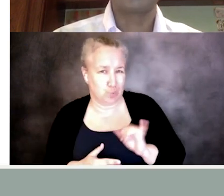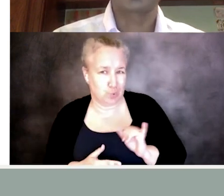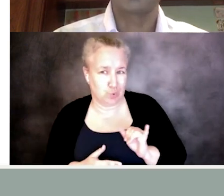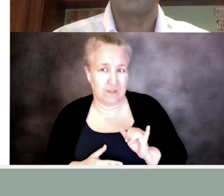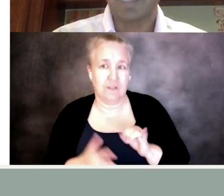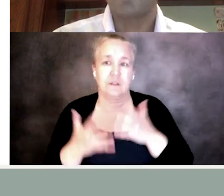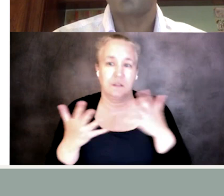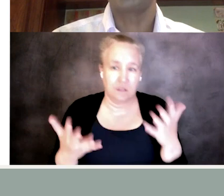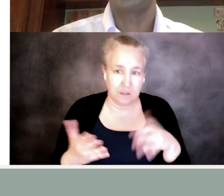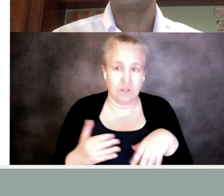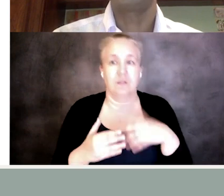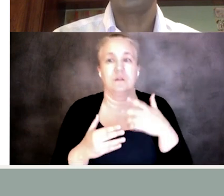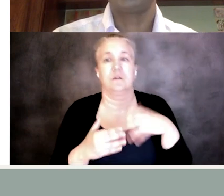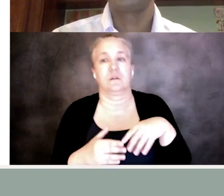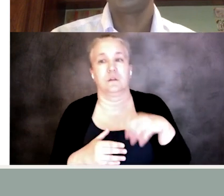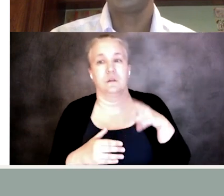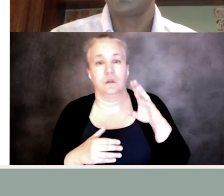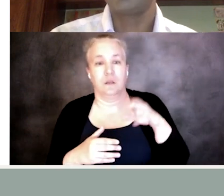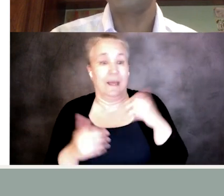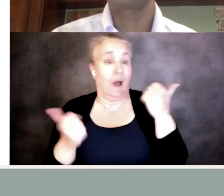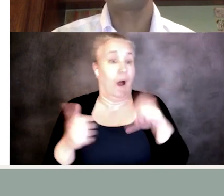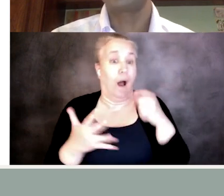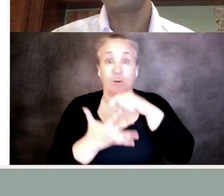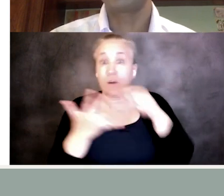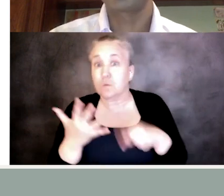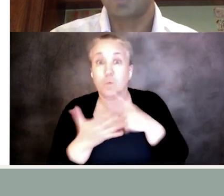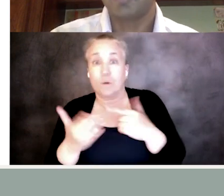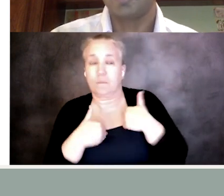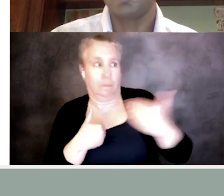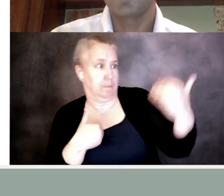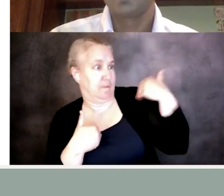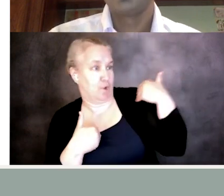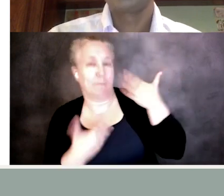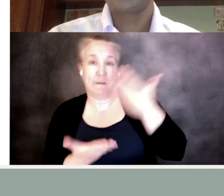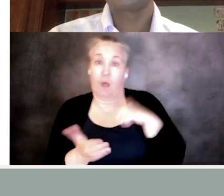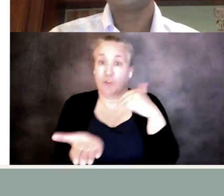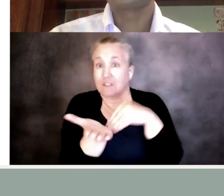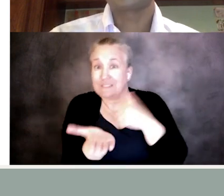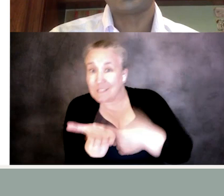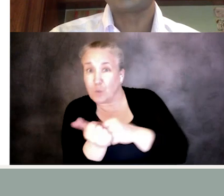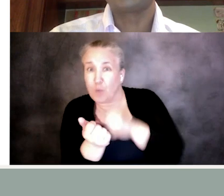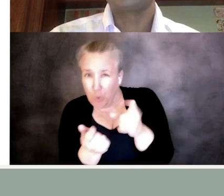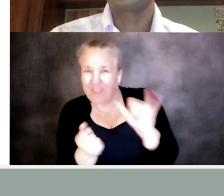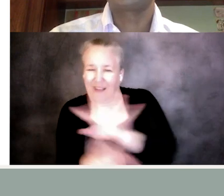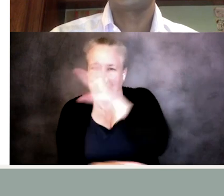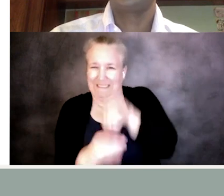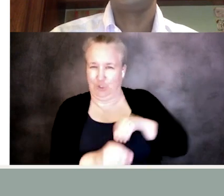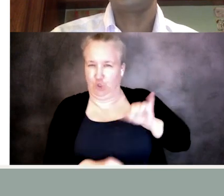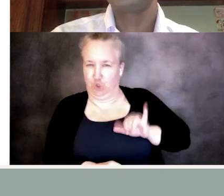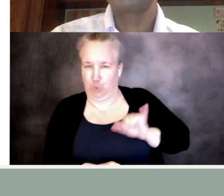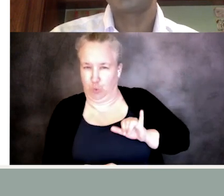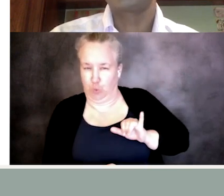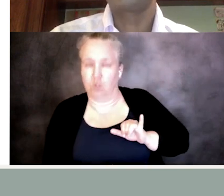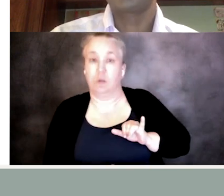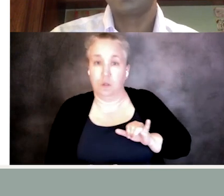or mammoprint that you may have had or your providers may have discussed with you. So that really decides and tells us in